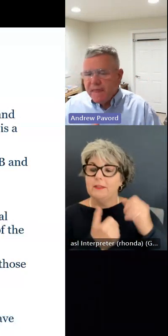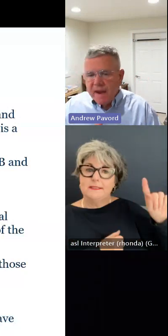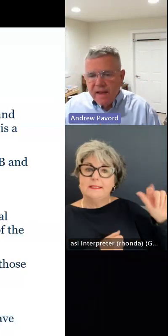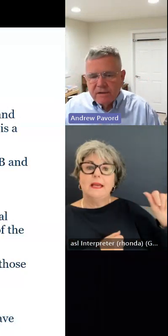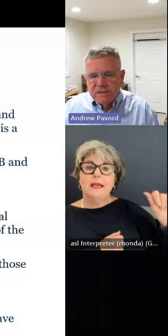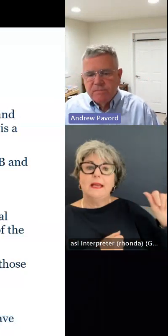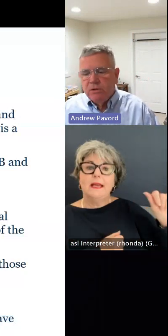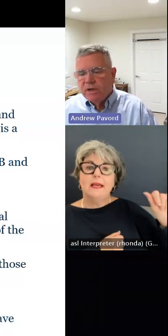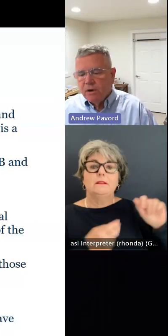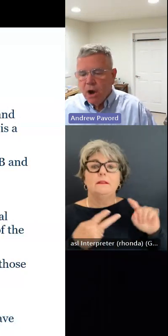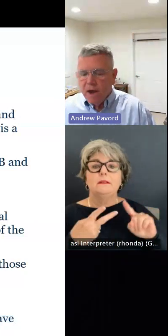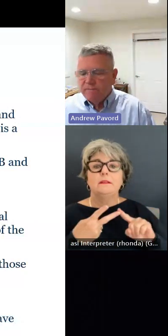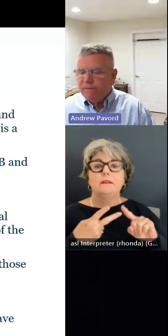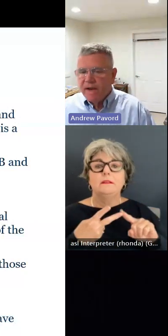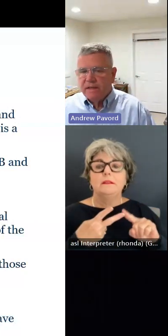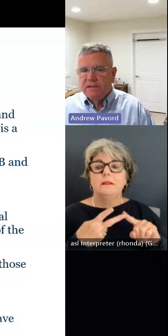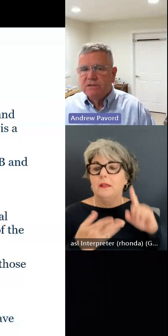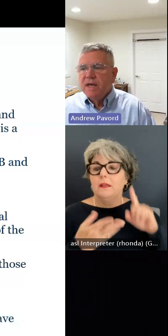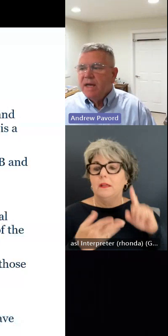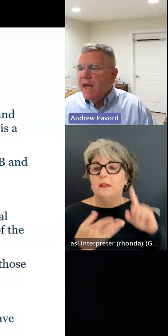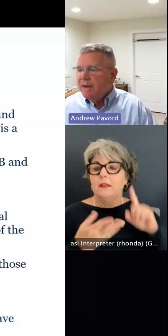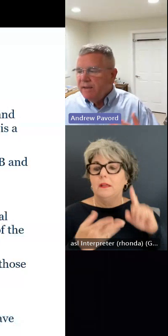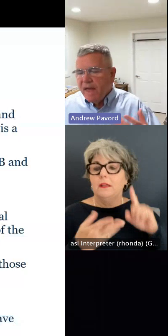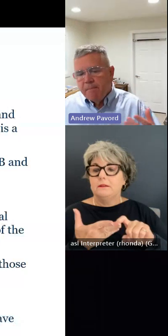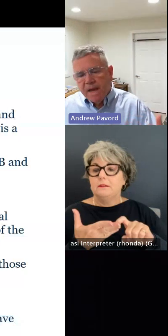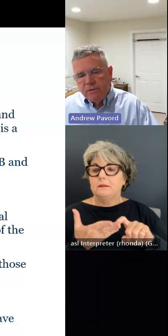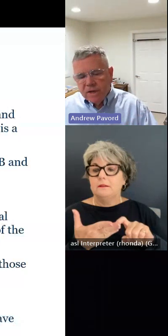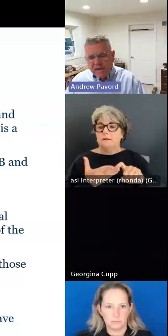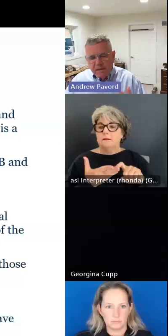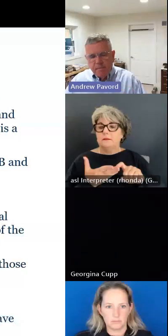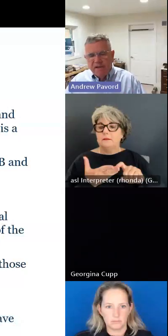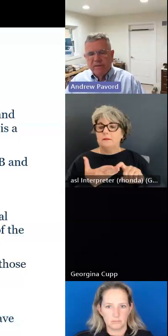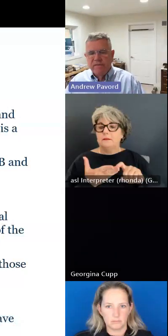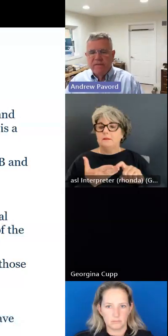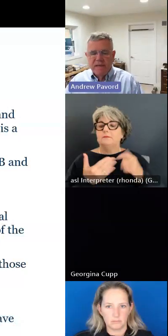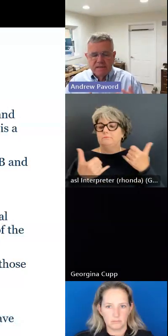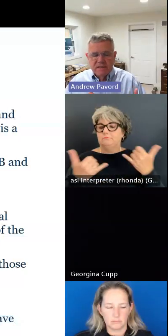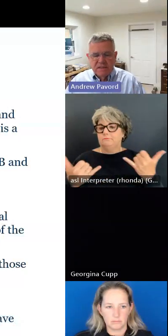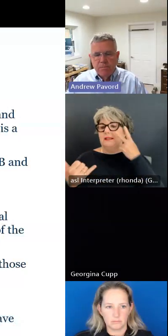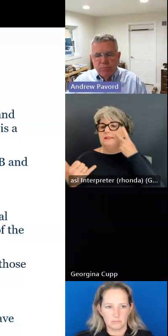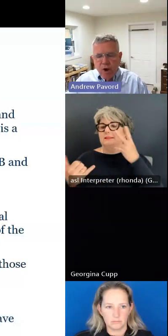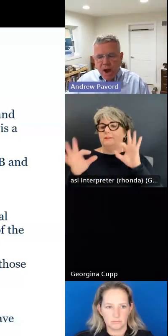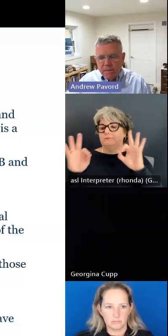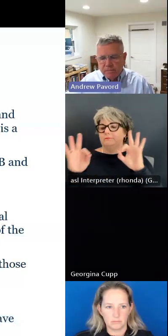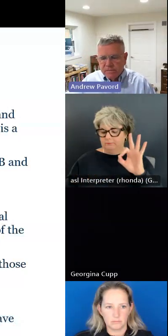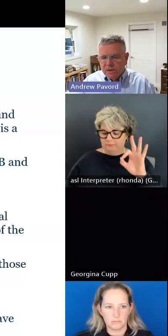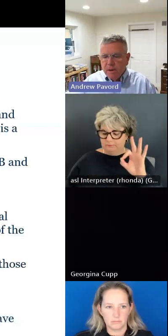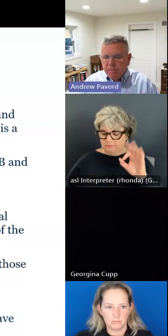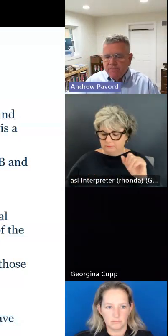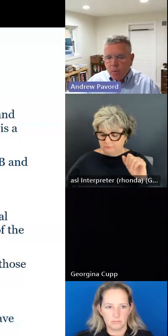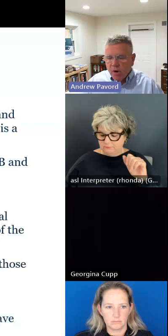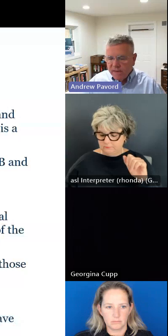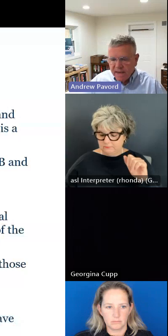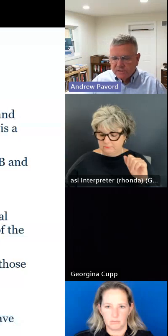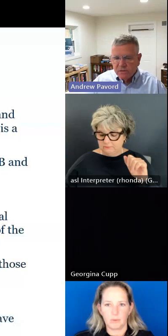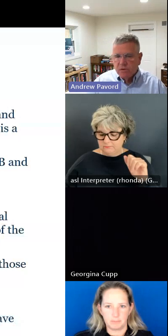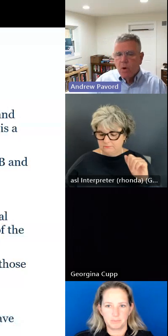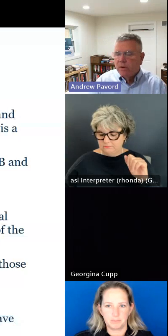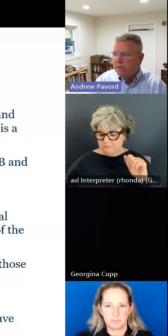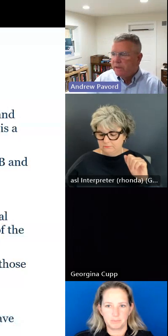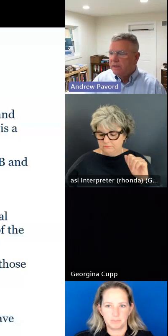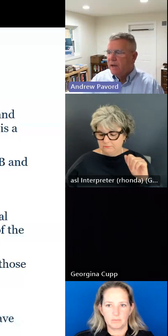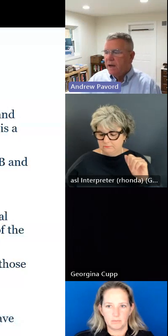So that allows them to look at audit findings, and they, by looking at it monthly, then they can see problems before they